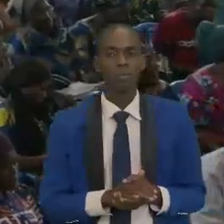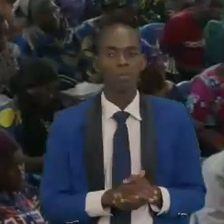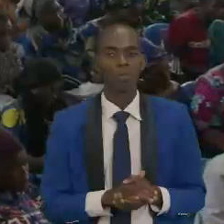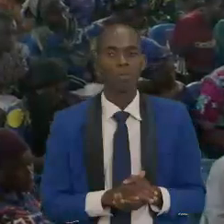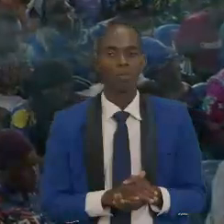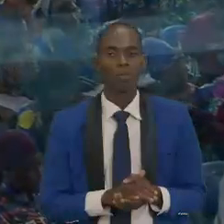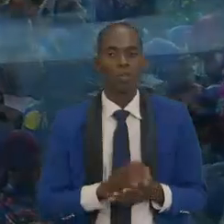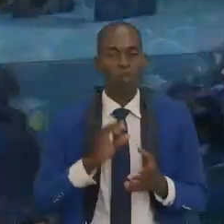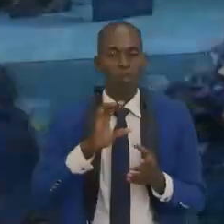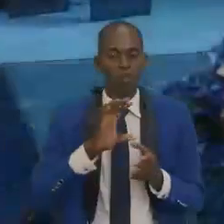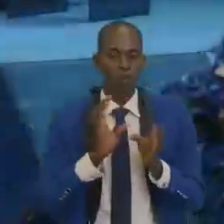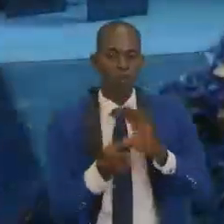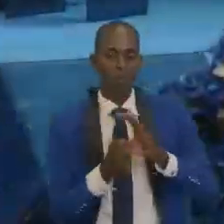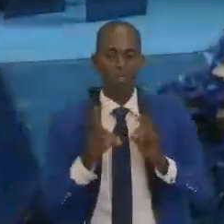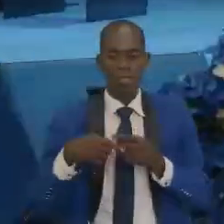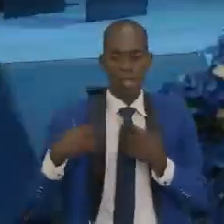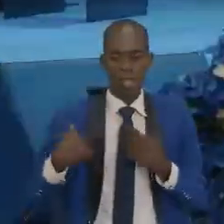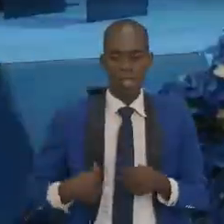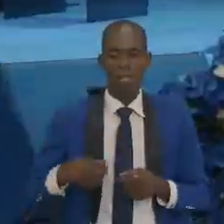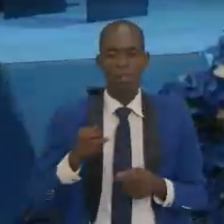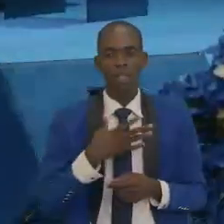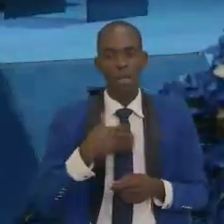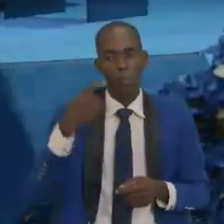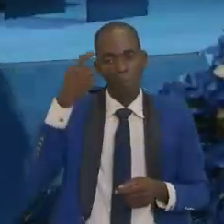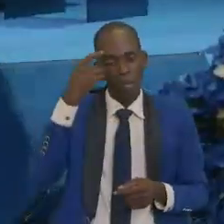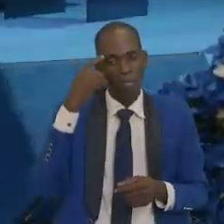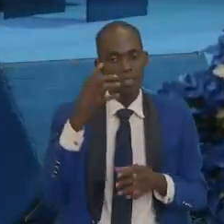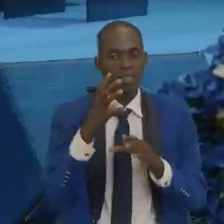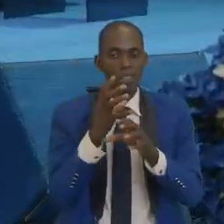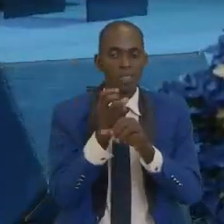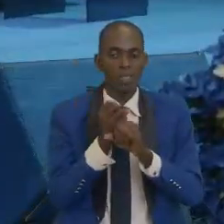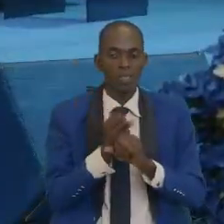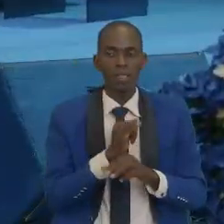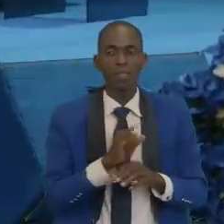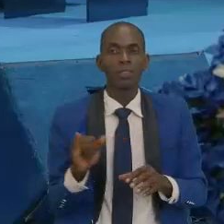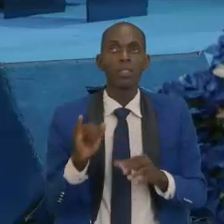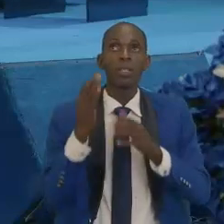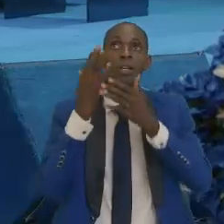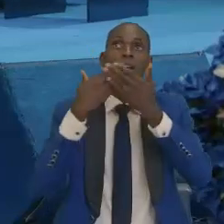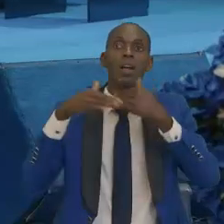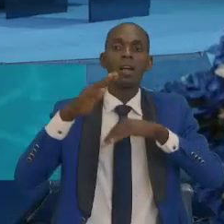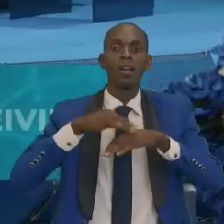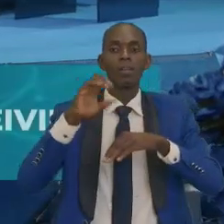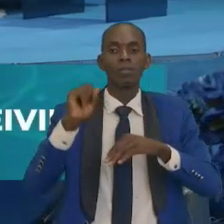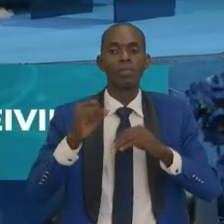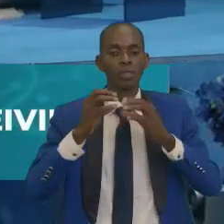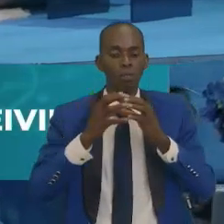Converted hearts and minds receiving heaven's abundance.